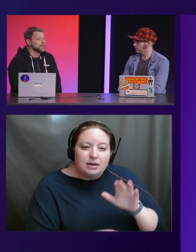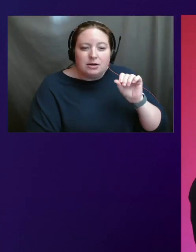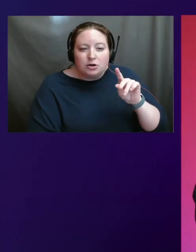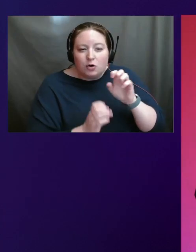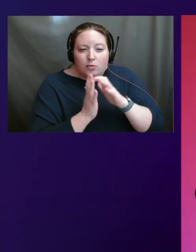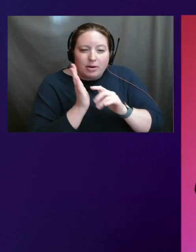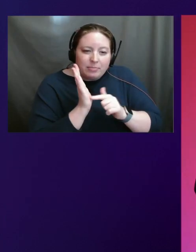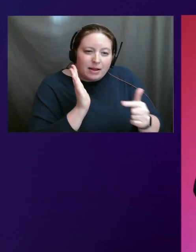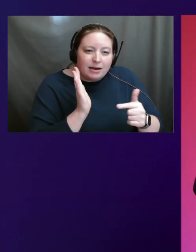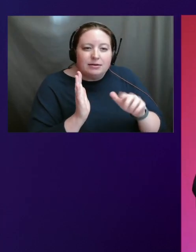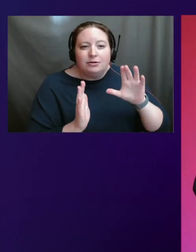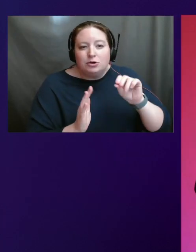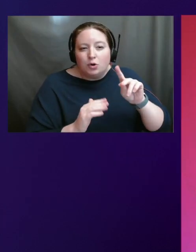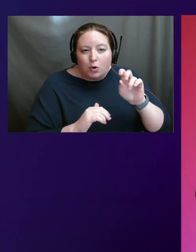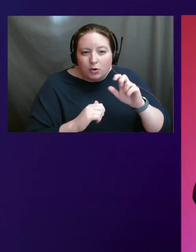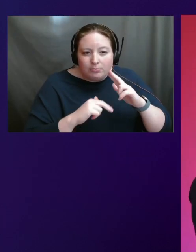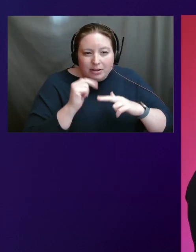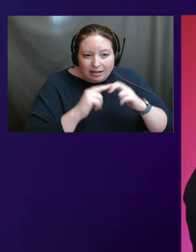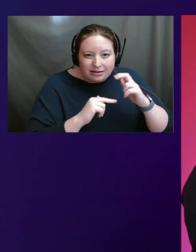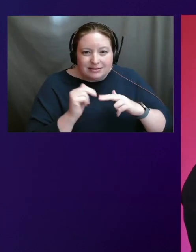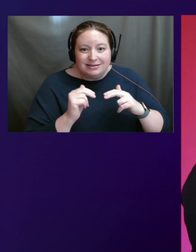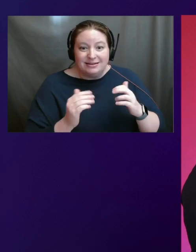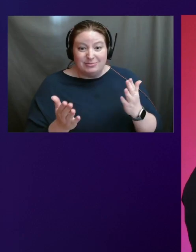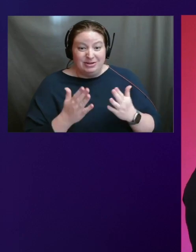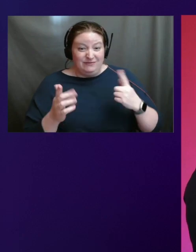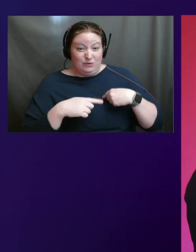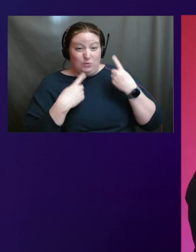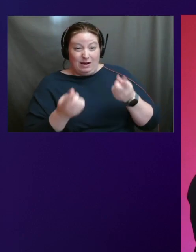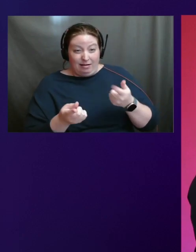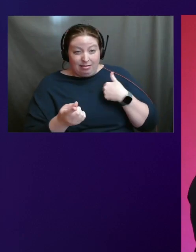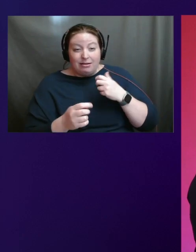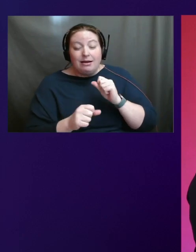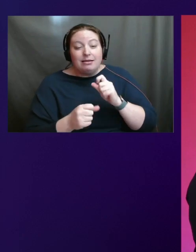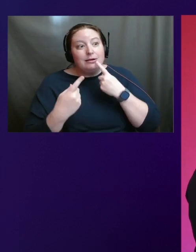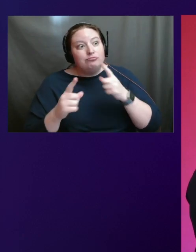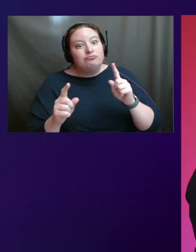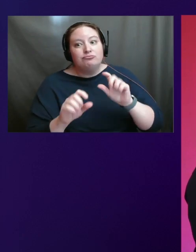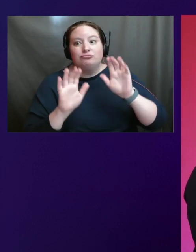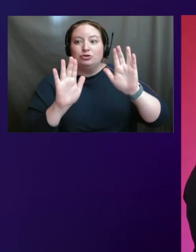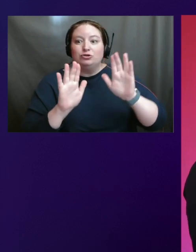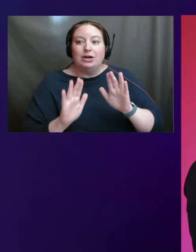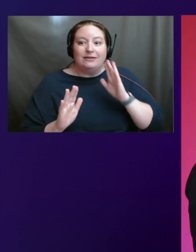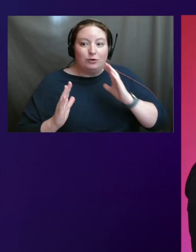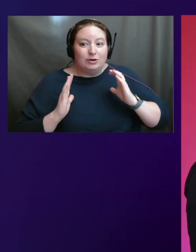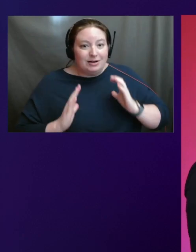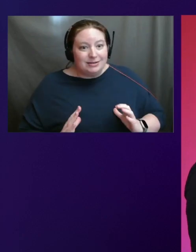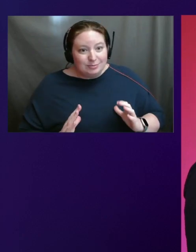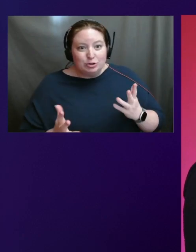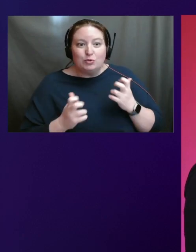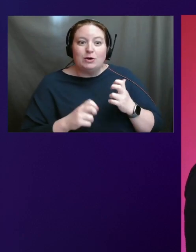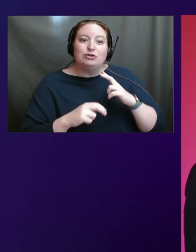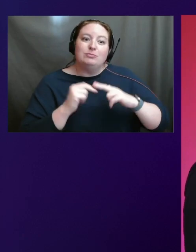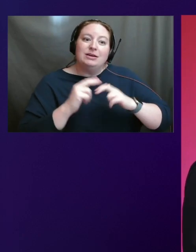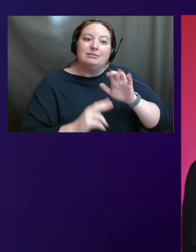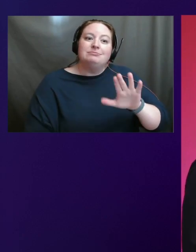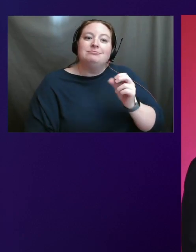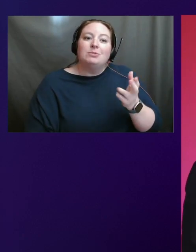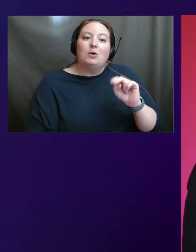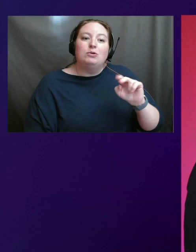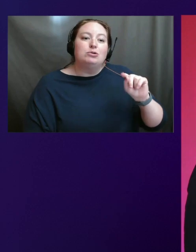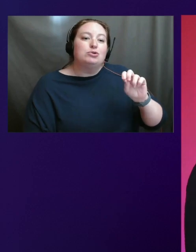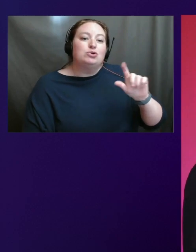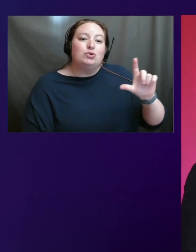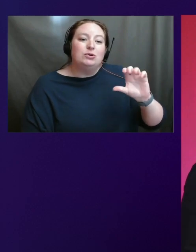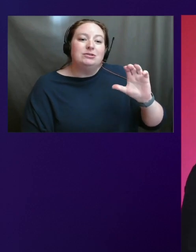build, they've been around for a while. And they work really great for our customers who want to build their own tool chains, right? So if you want a building